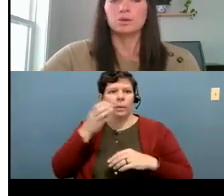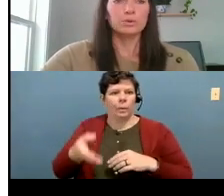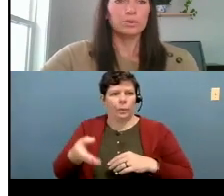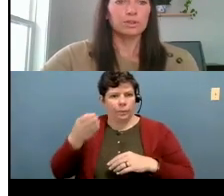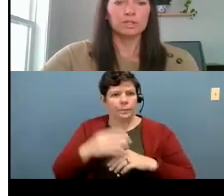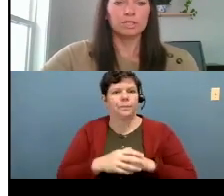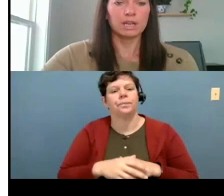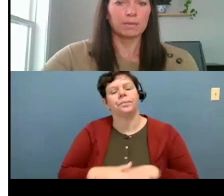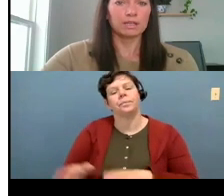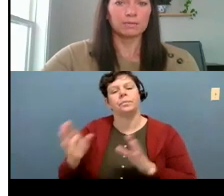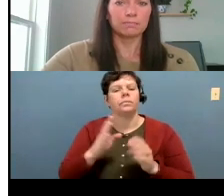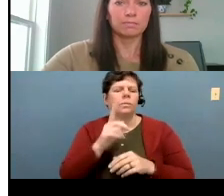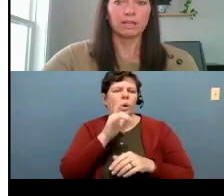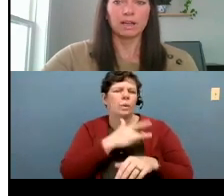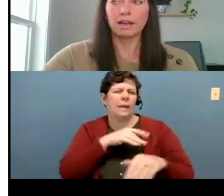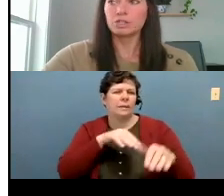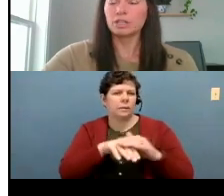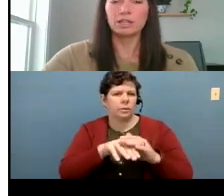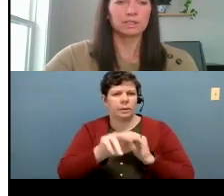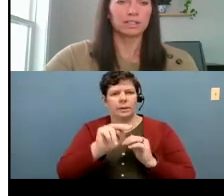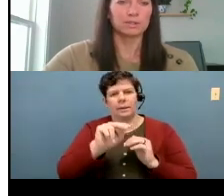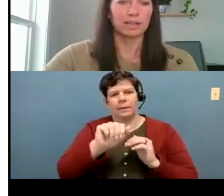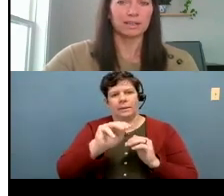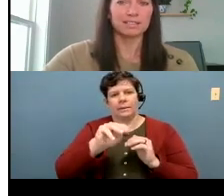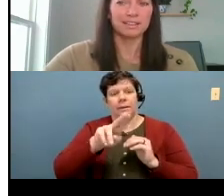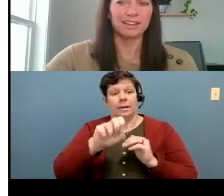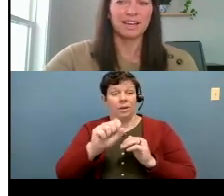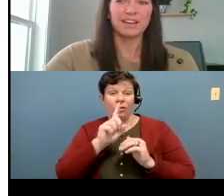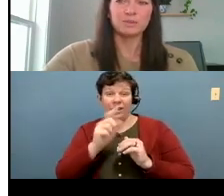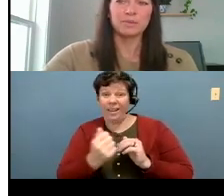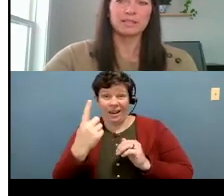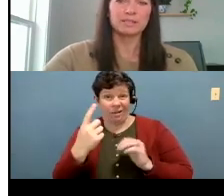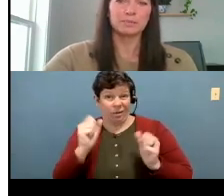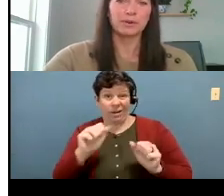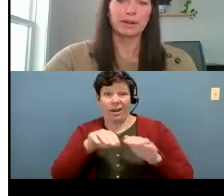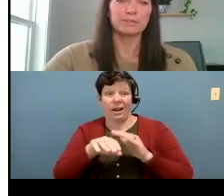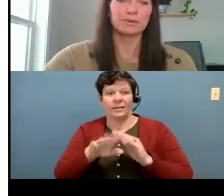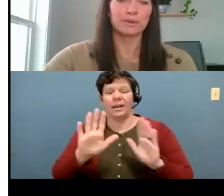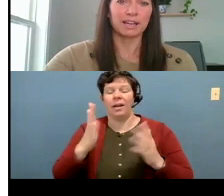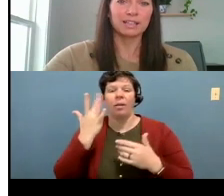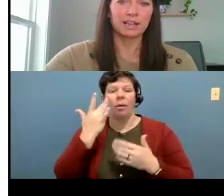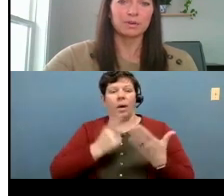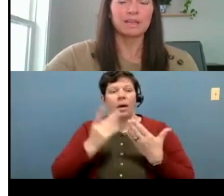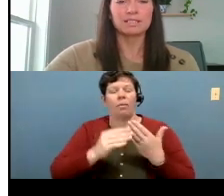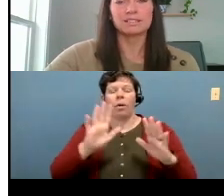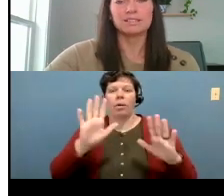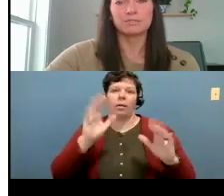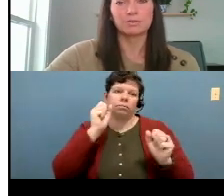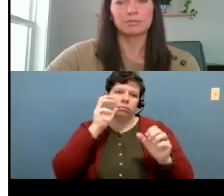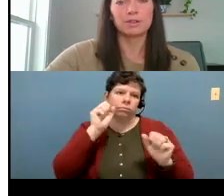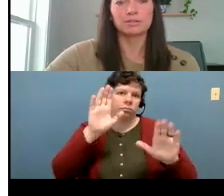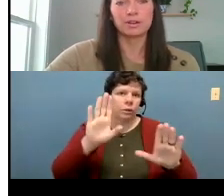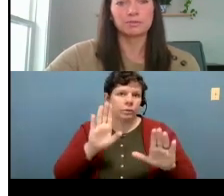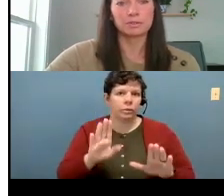So who uses NamUs? And actually anyone can use NamUs. That's what makes this program so great and what makes us